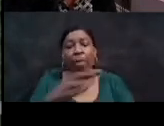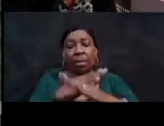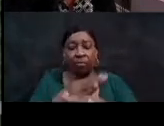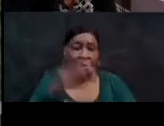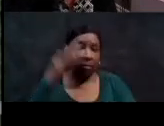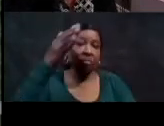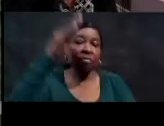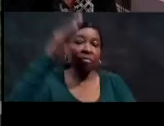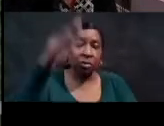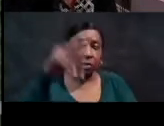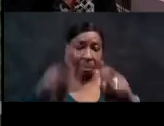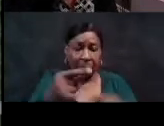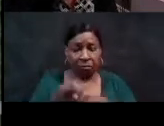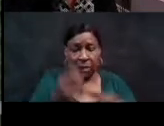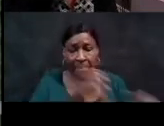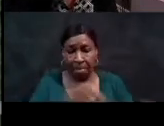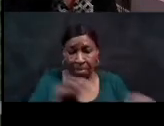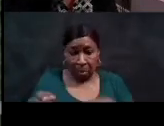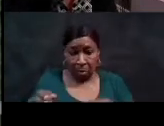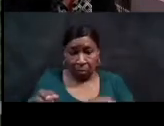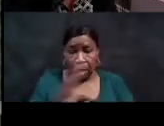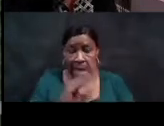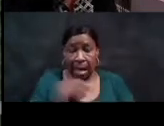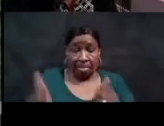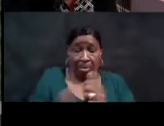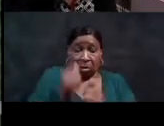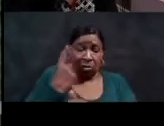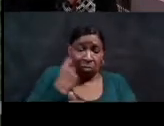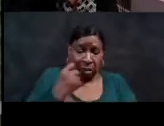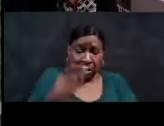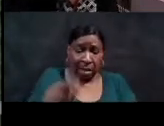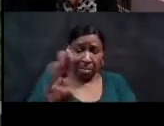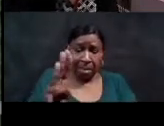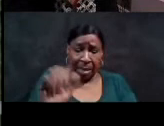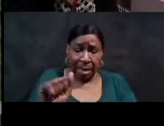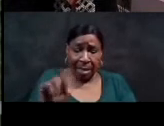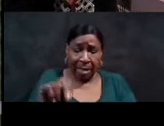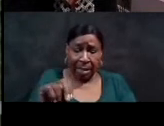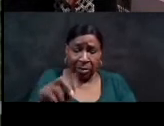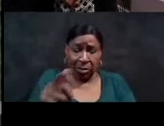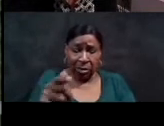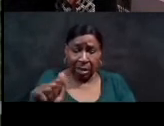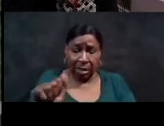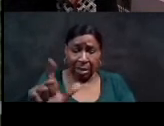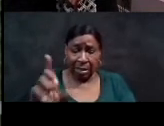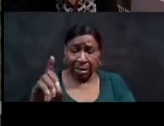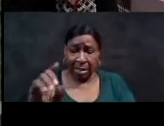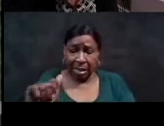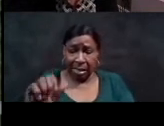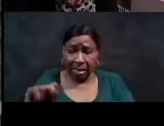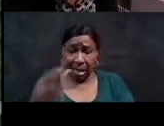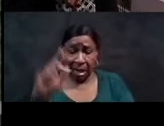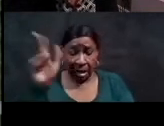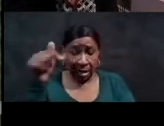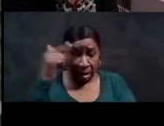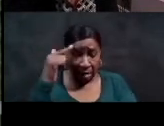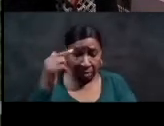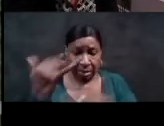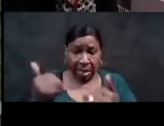moving. Most recently, the Bangladeshi government has been building up the silt island of Bazanchar to